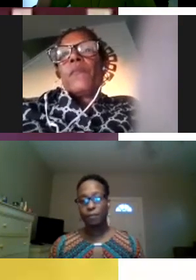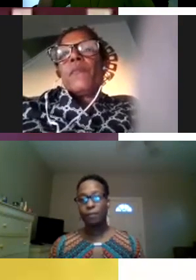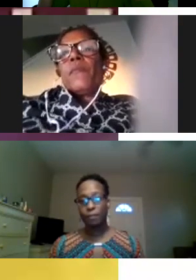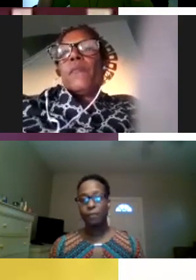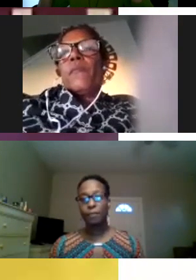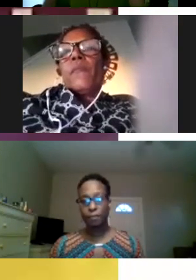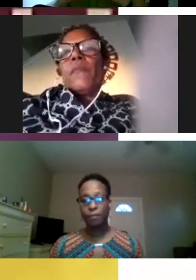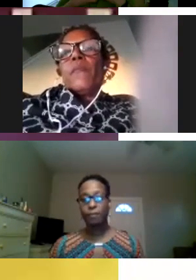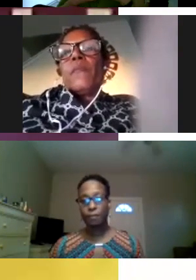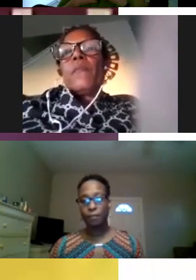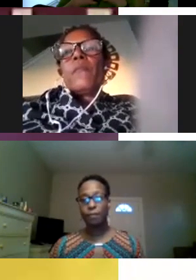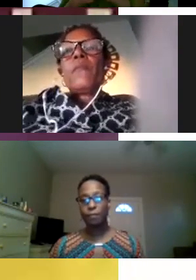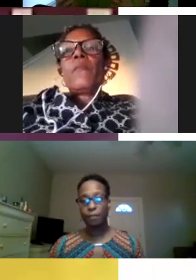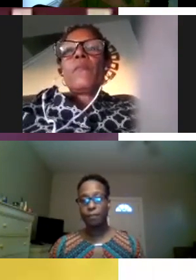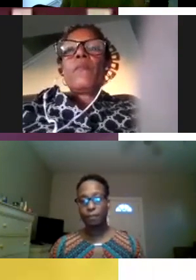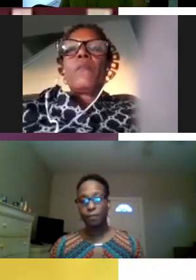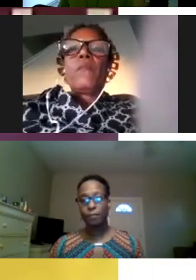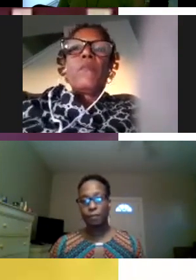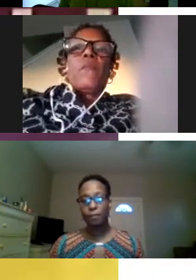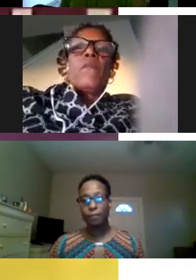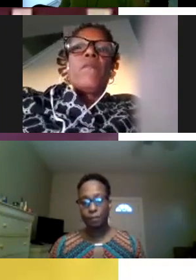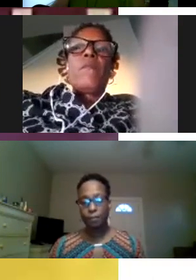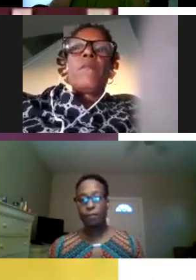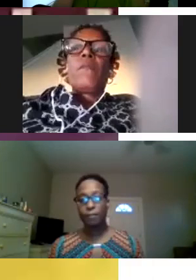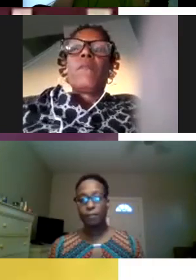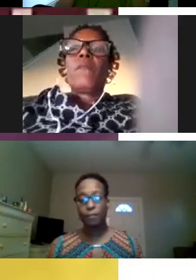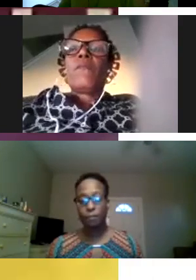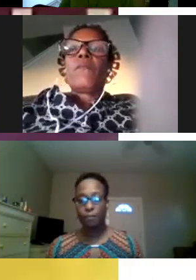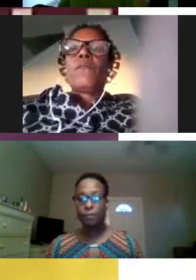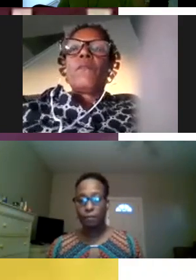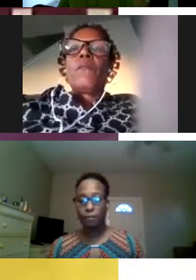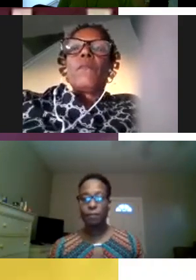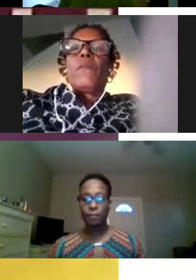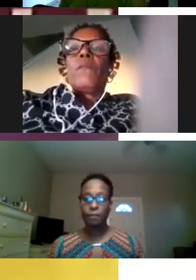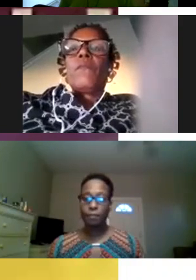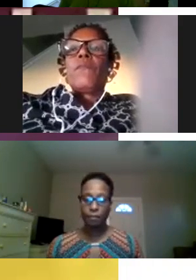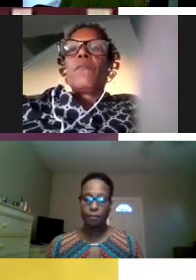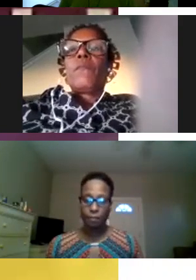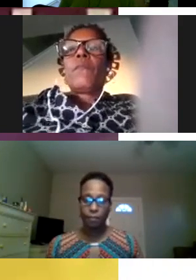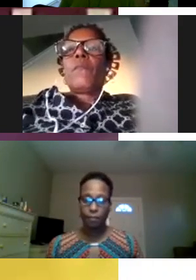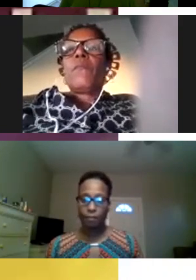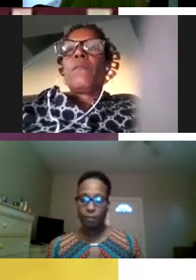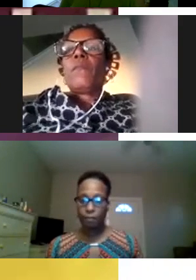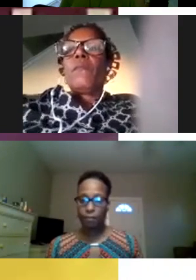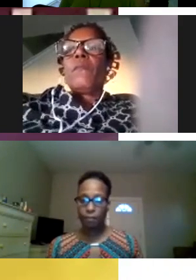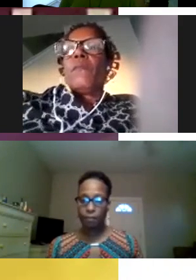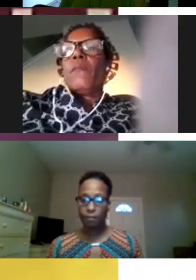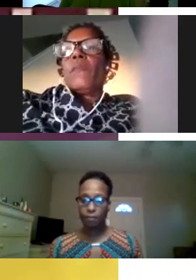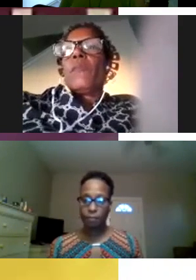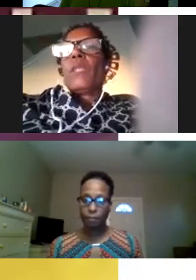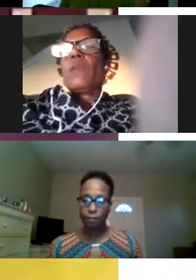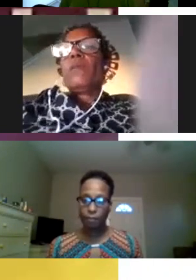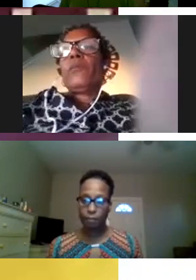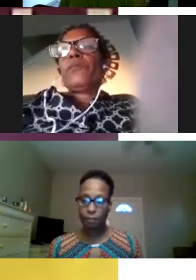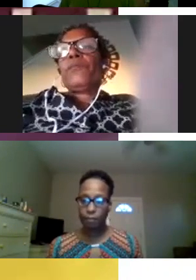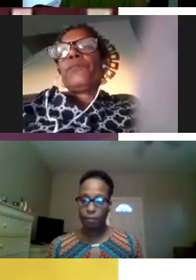the policy part to their heart and their lived experience. And mm-hmm. I think that part of it also mm-hmm. is that there's a lot